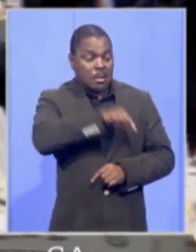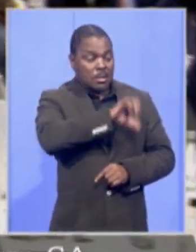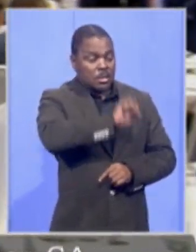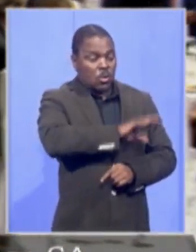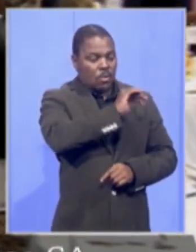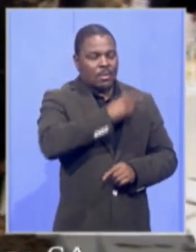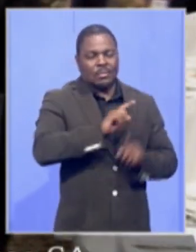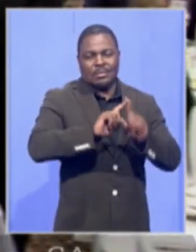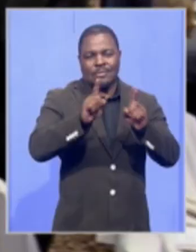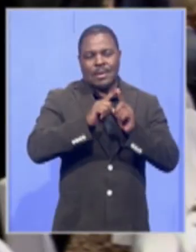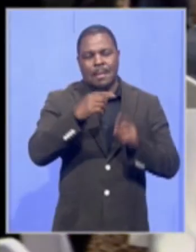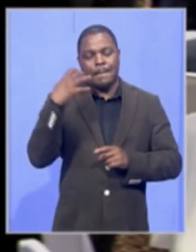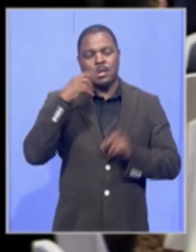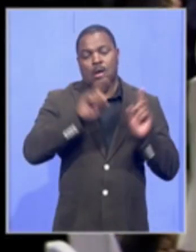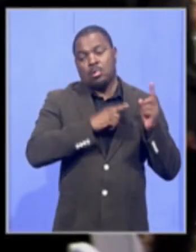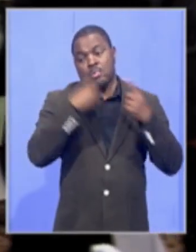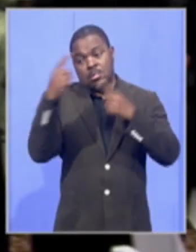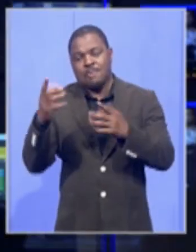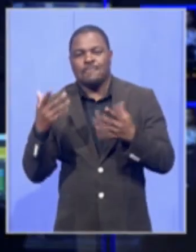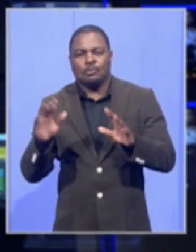tswa mafapheng a fapaneng.